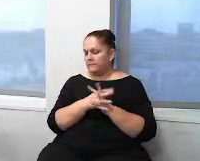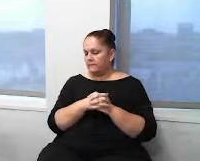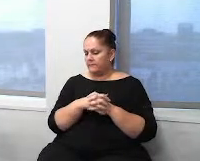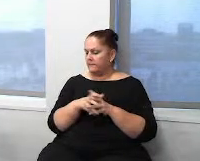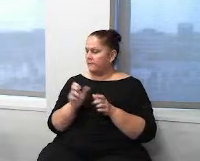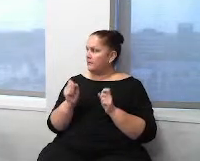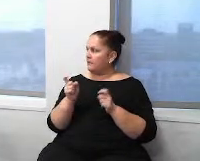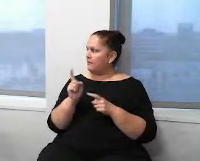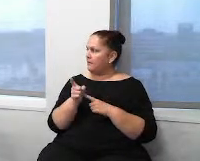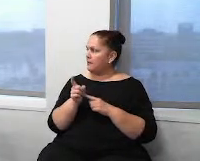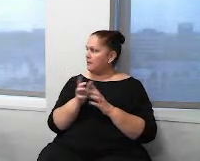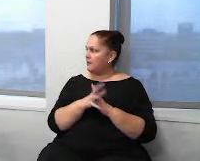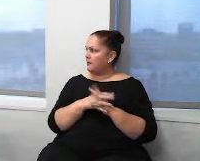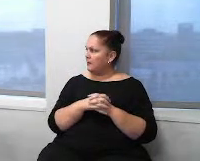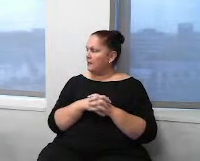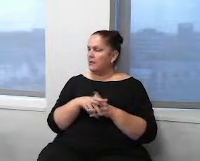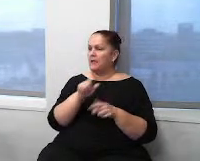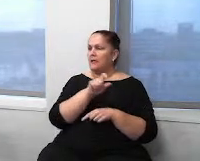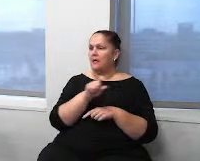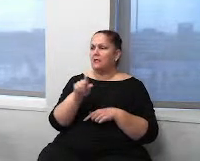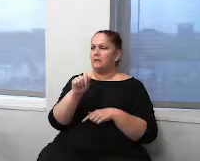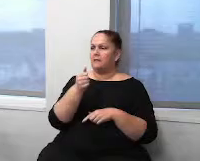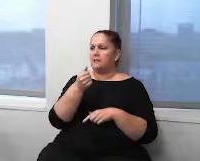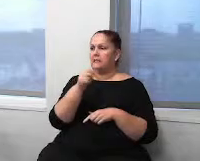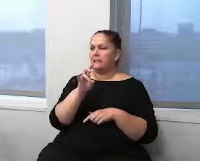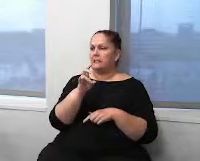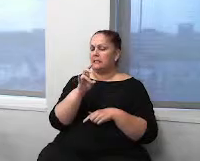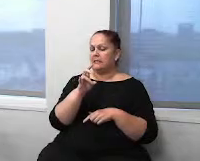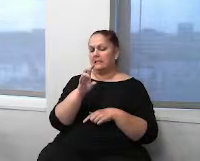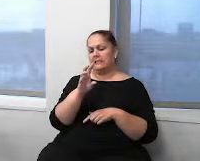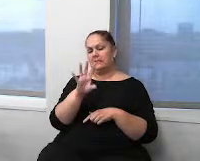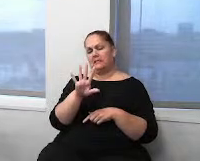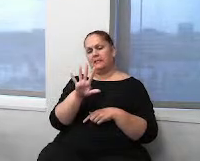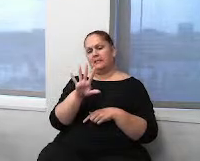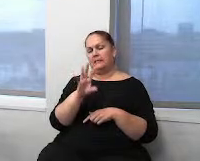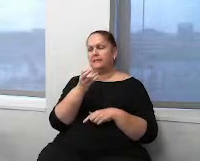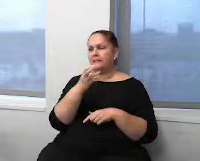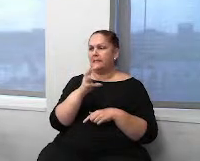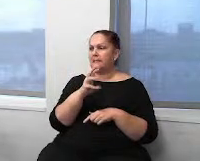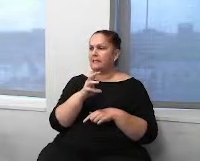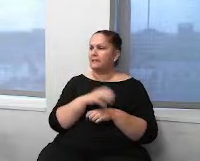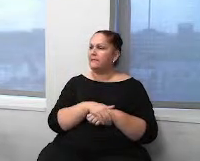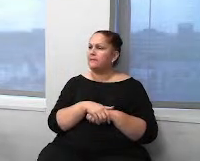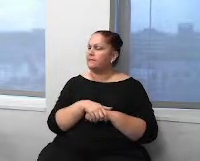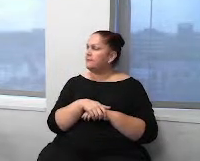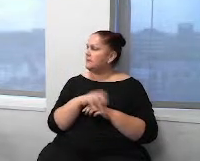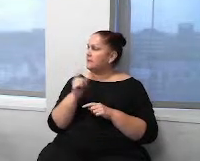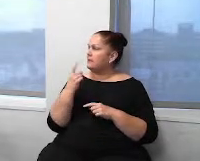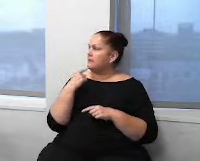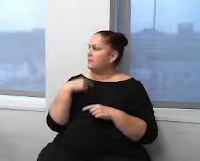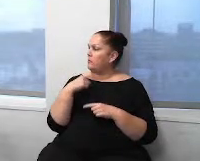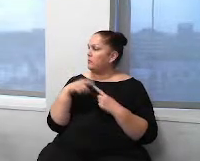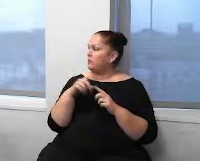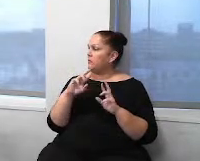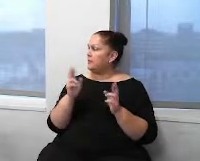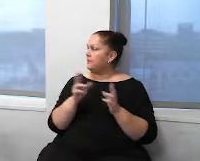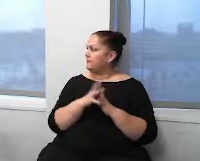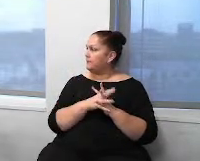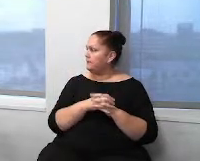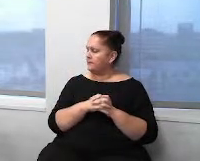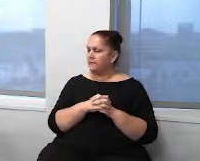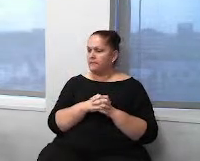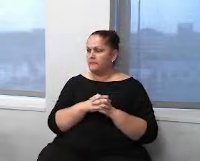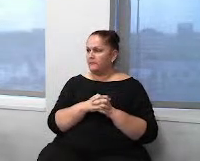his bearings. And if we go to item 16, which is on row 24. All right, tell me when you're ready.